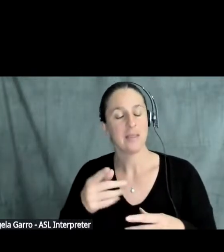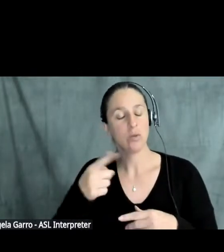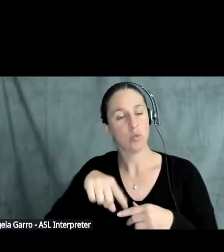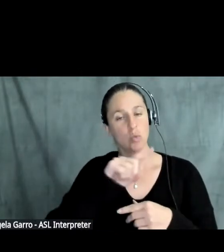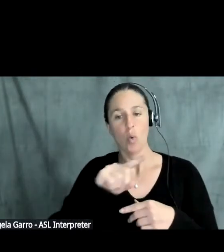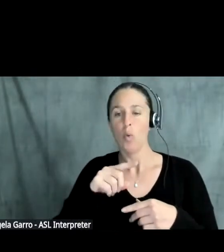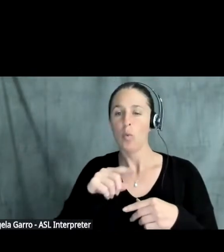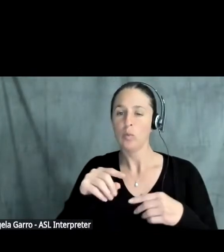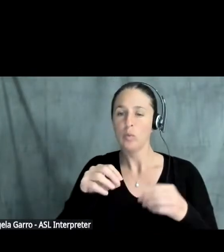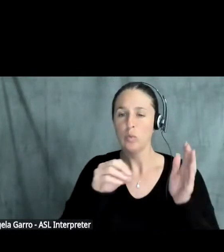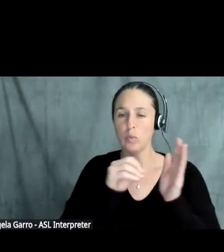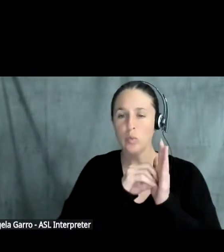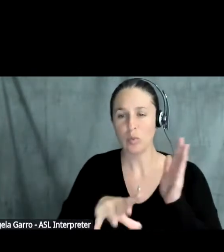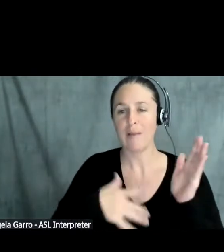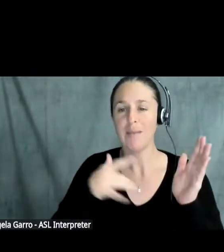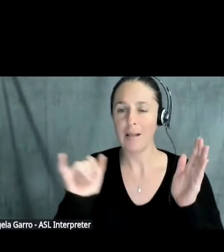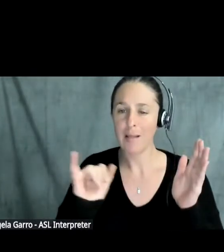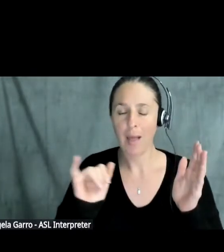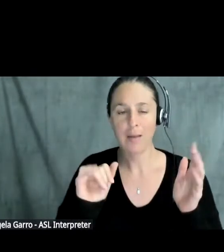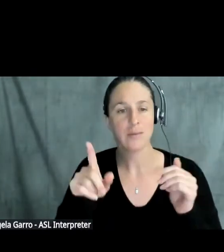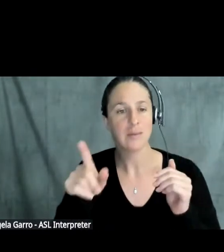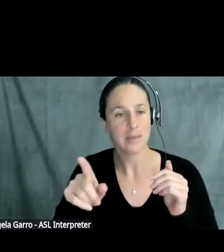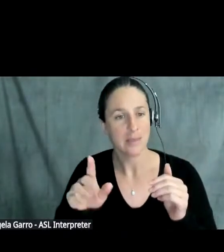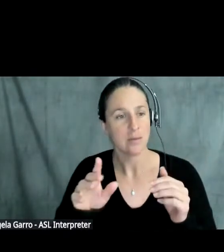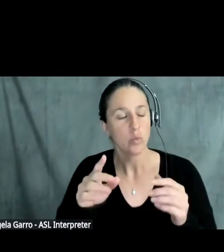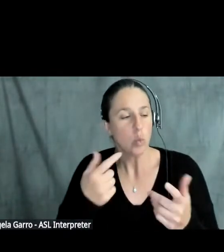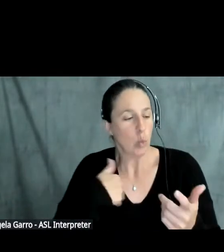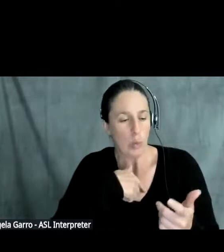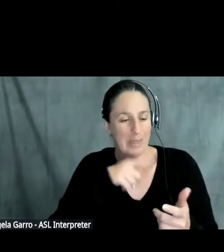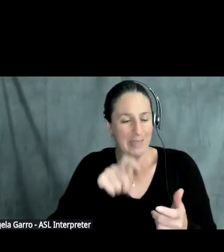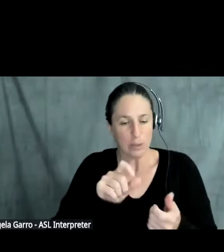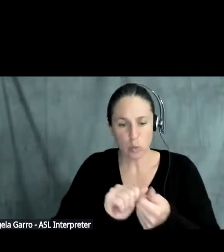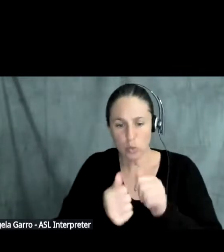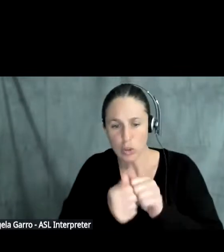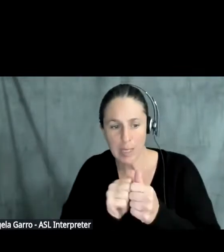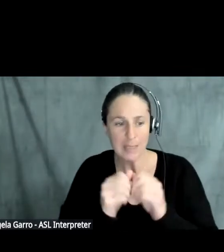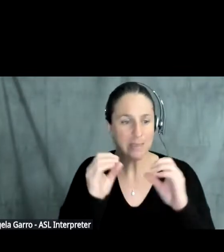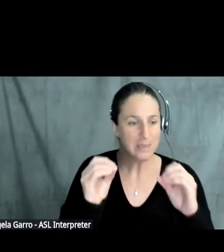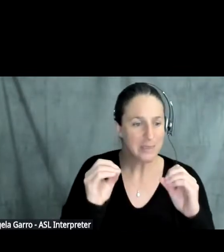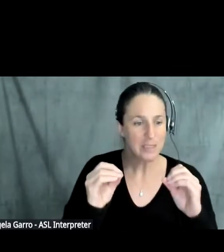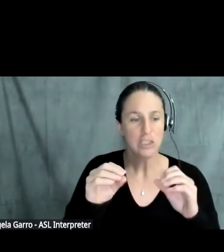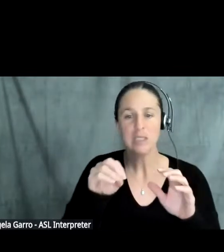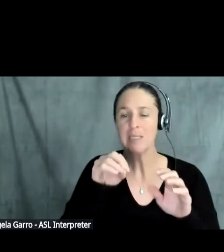too engaging, or what are some ways we need to change the teaching and curriculum.